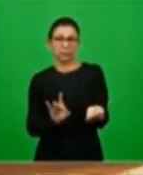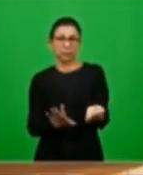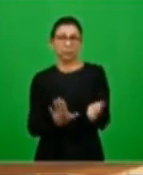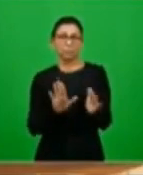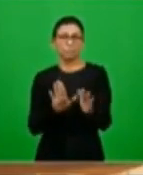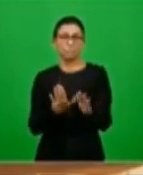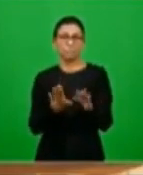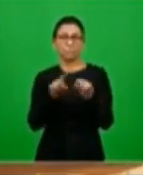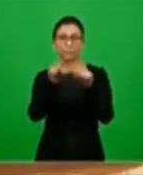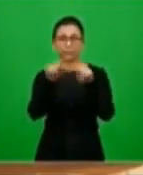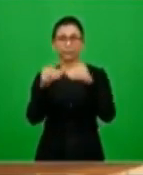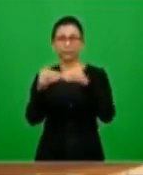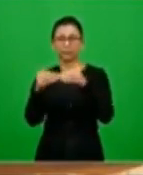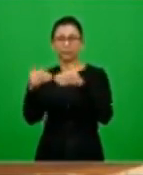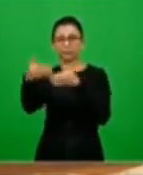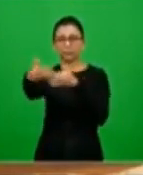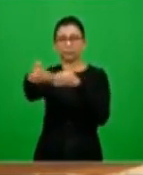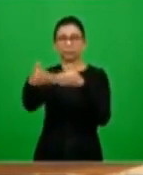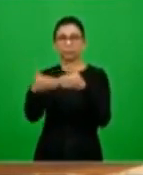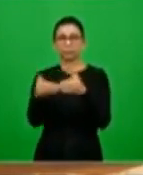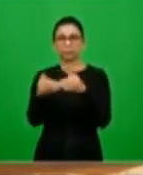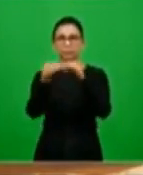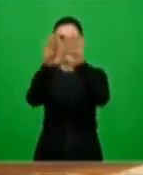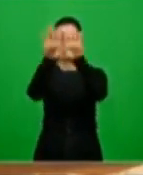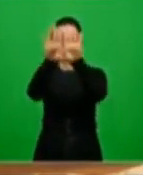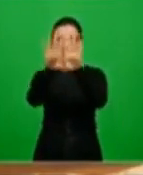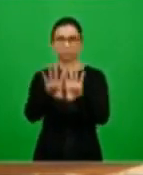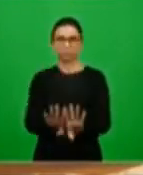linen. But